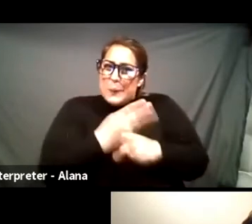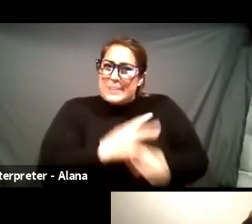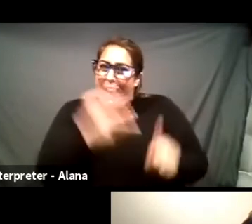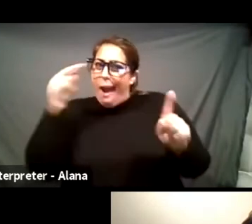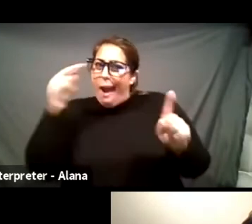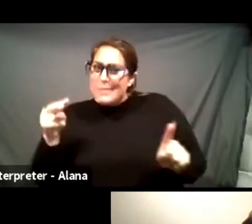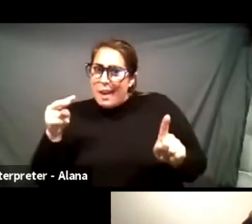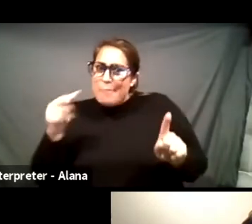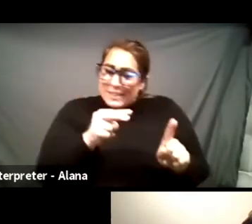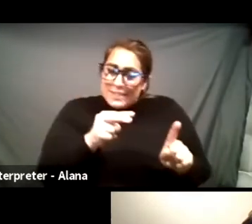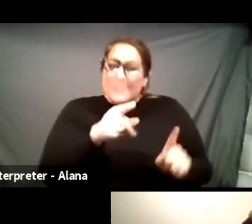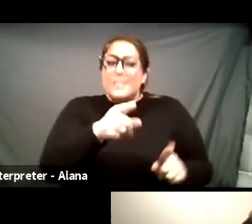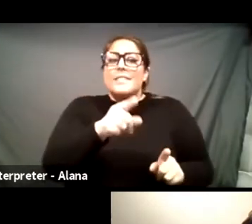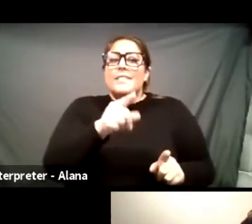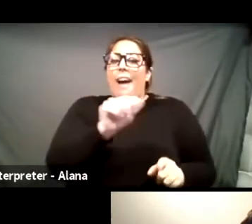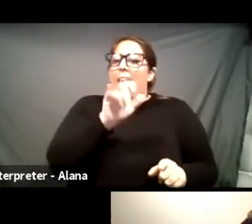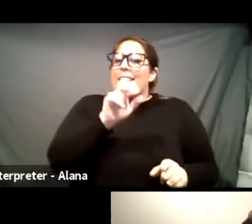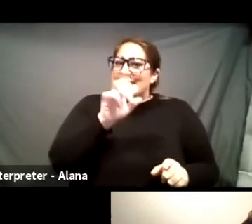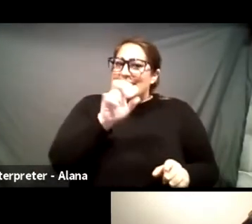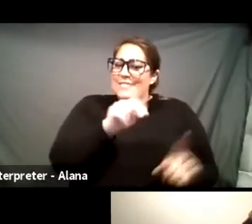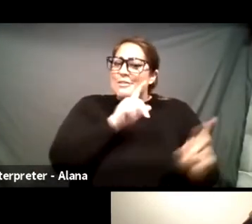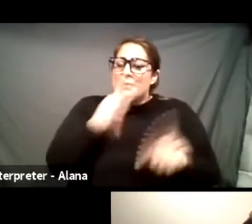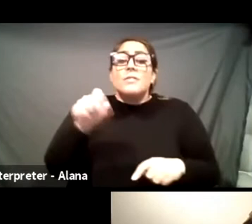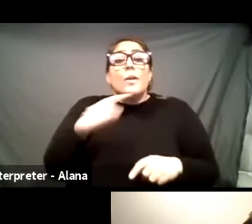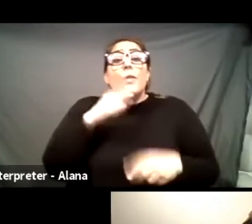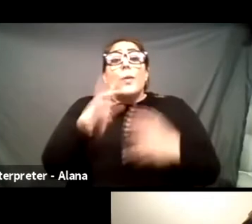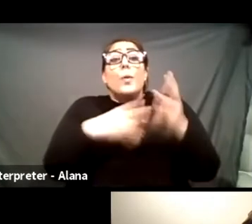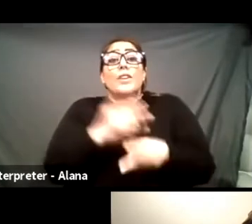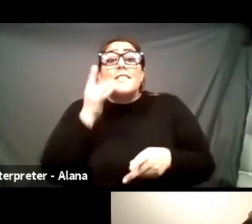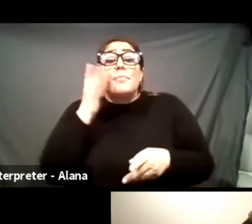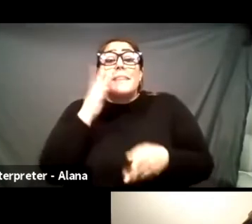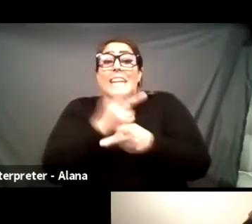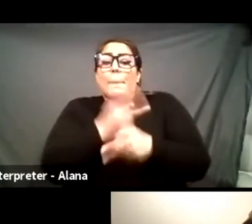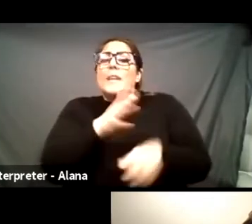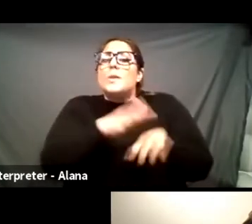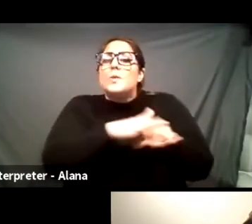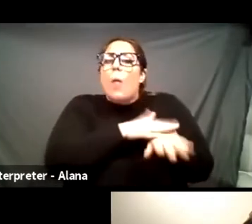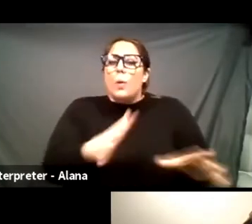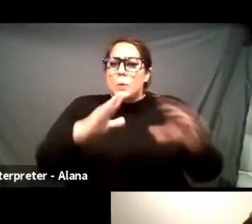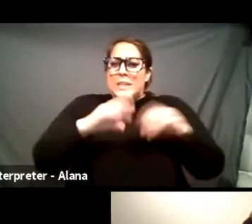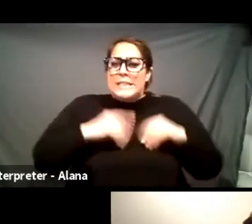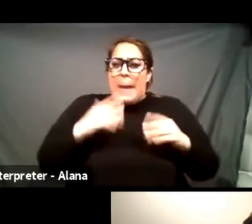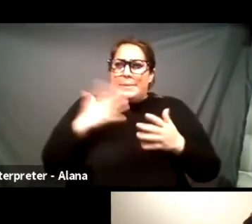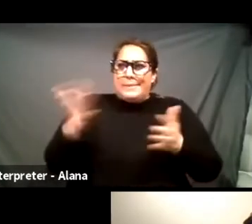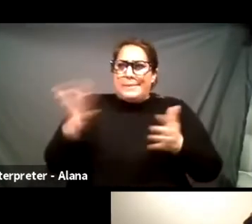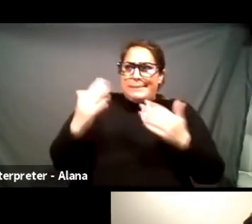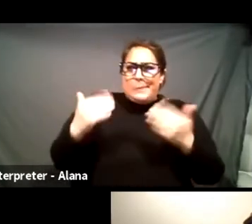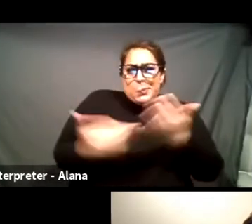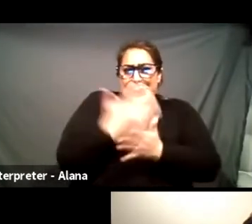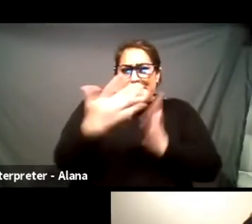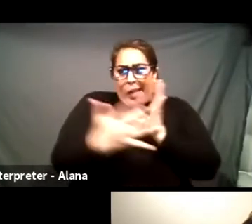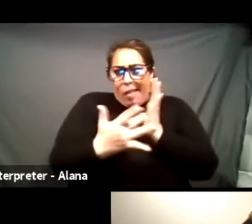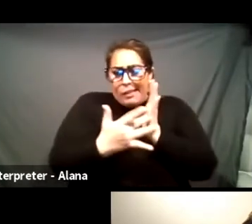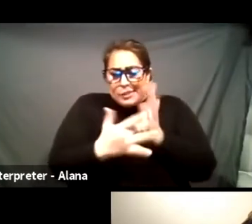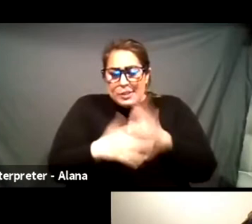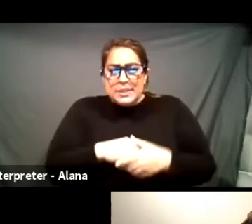of beekeeping, it's really slow to take into new technology, and it's also not really been a focus as